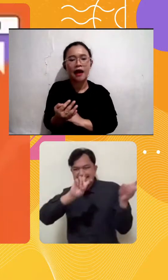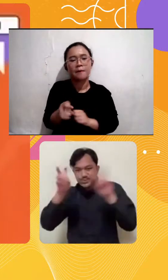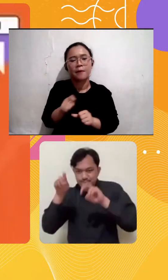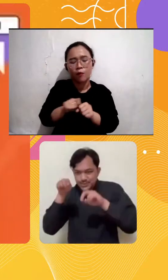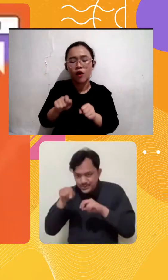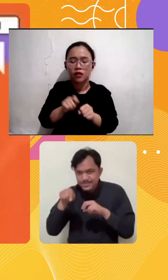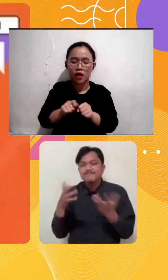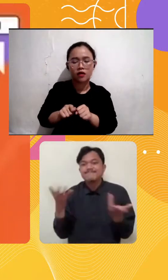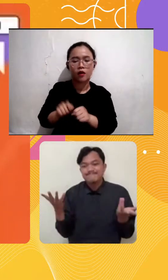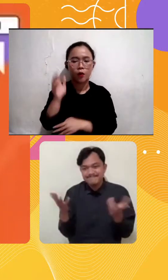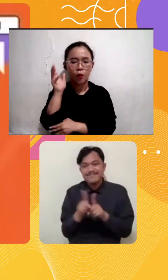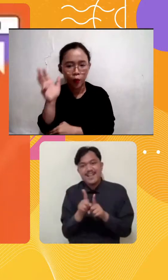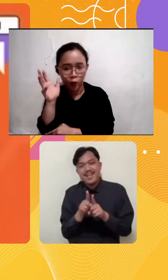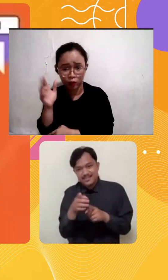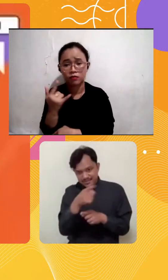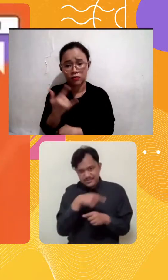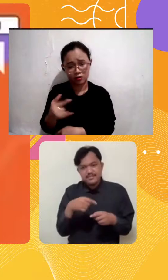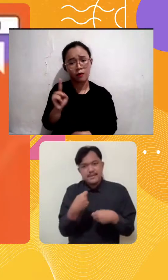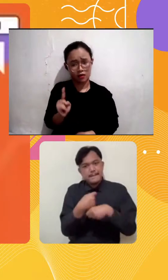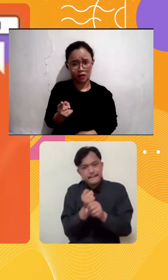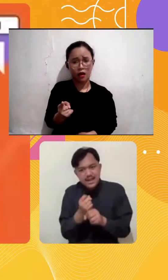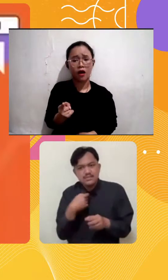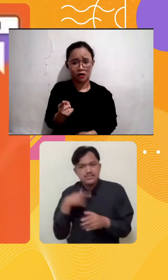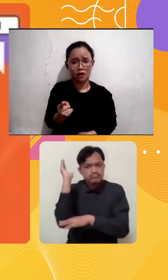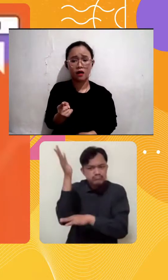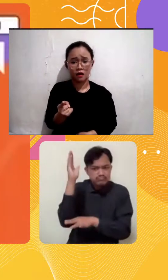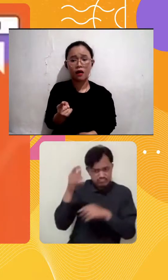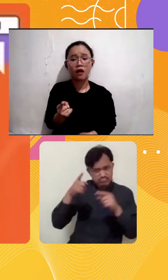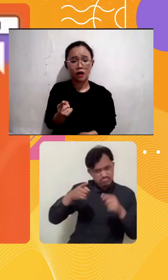also. For me, the lesson learned is that